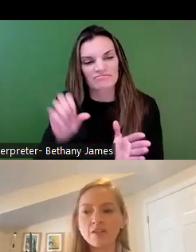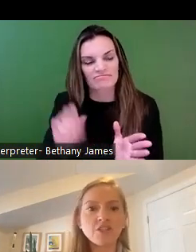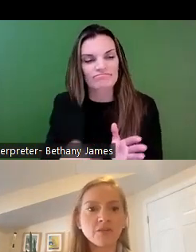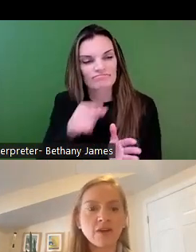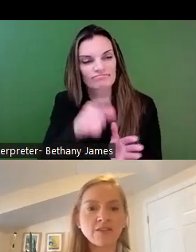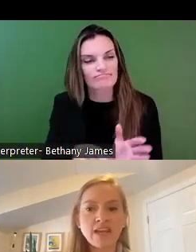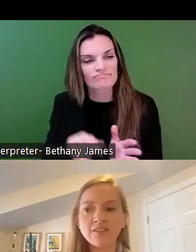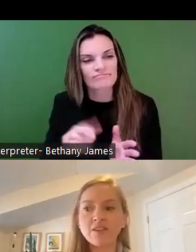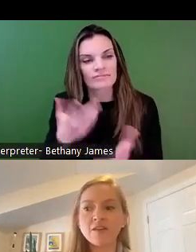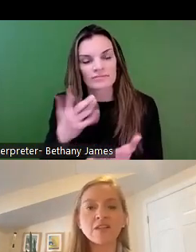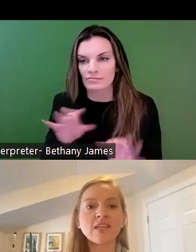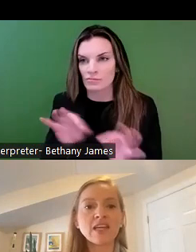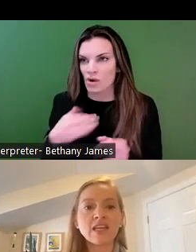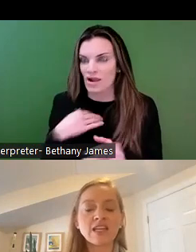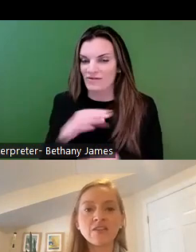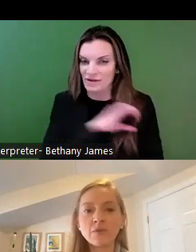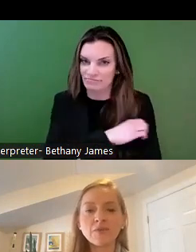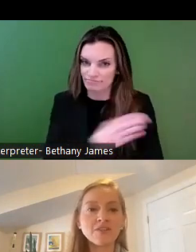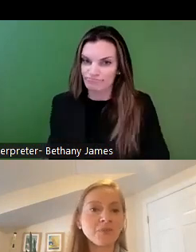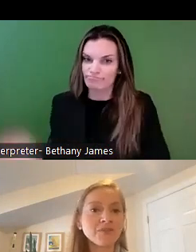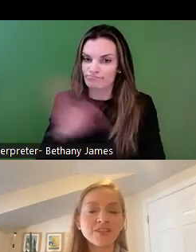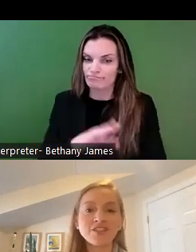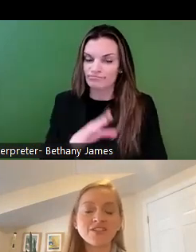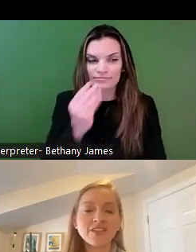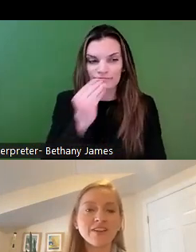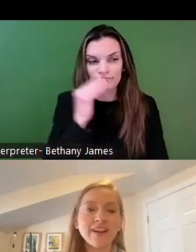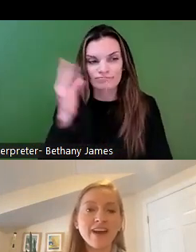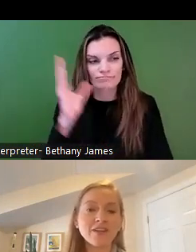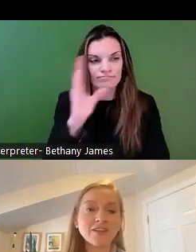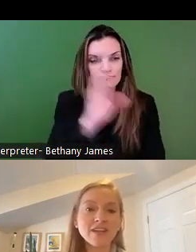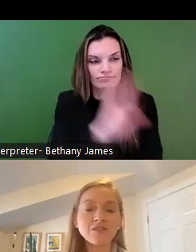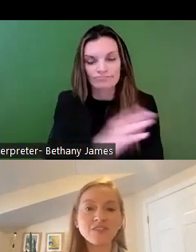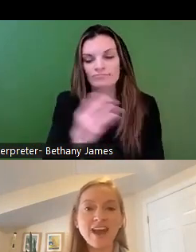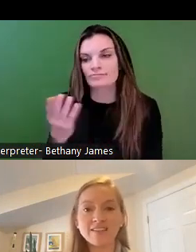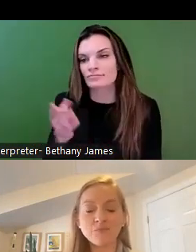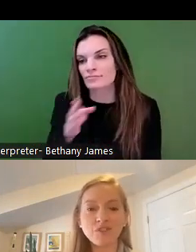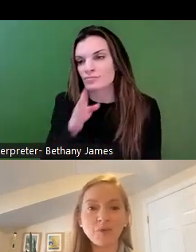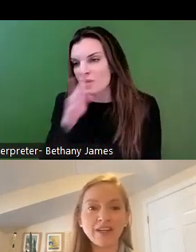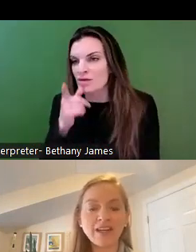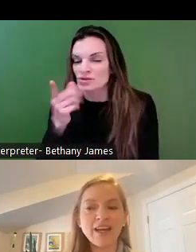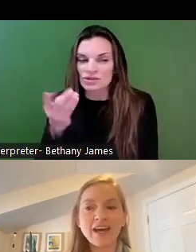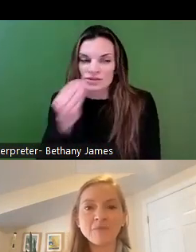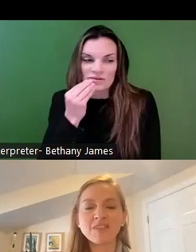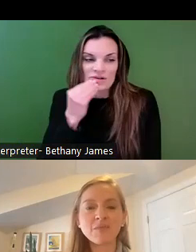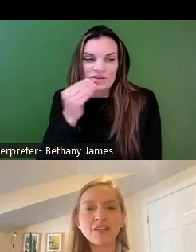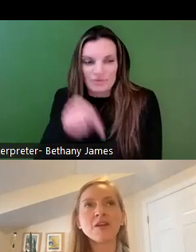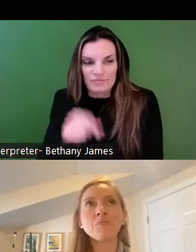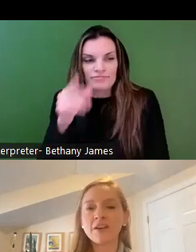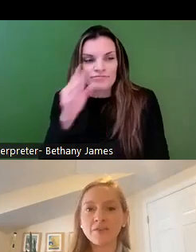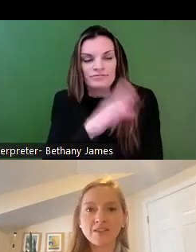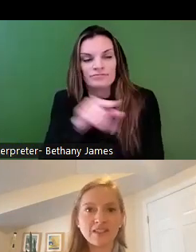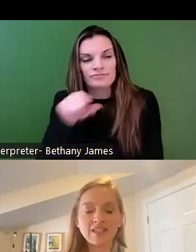adequate energy throughout the day. So that means eating 3 meals, breakfast, lunch, and dinner, and having some snacks in between.